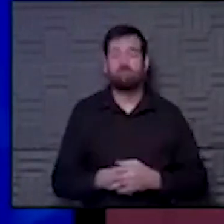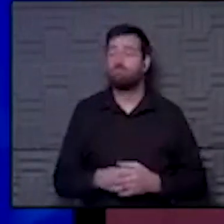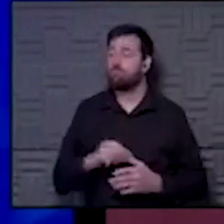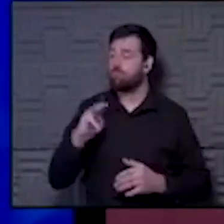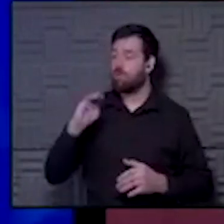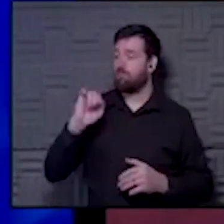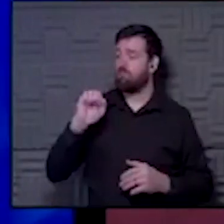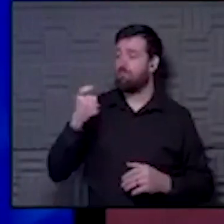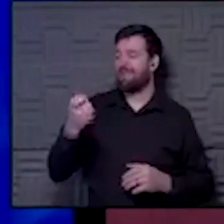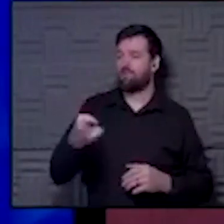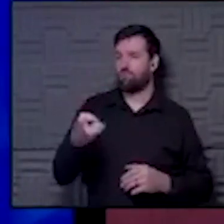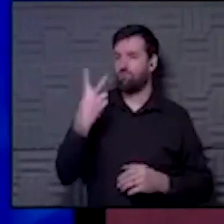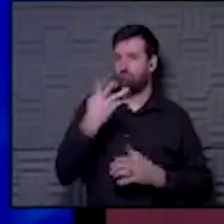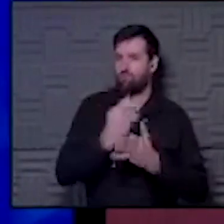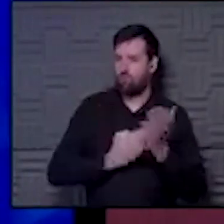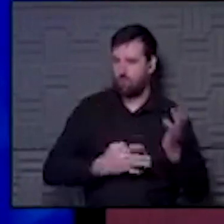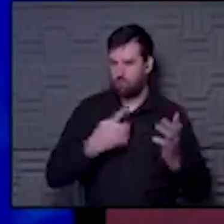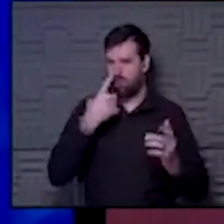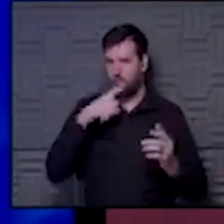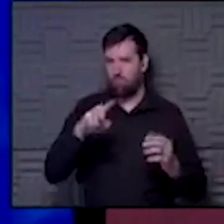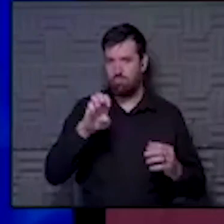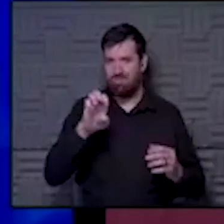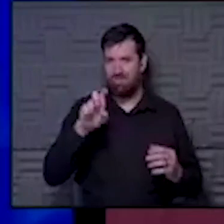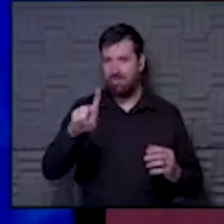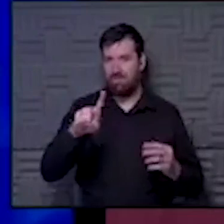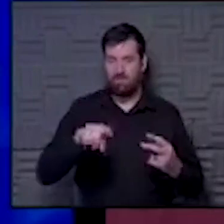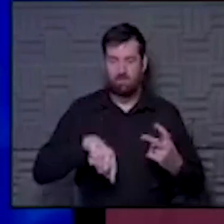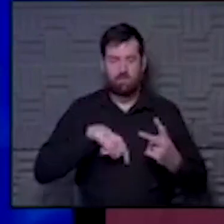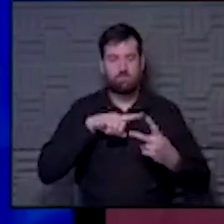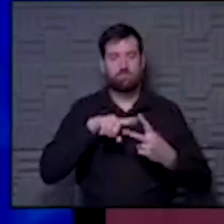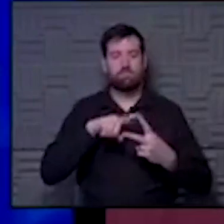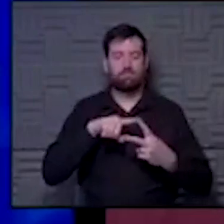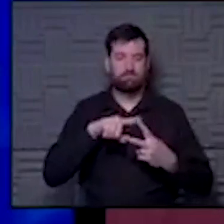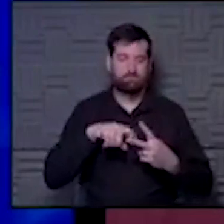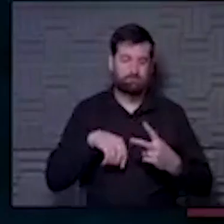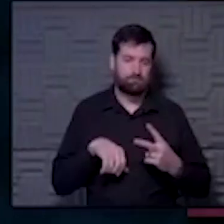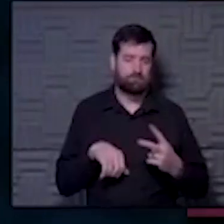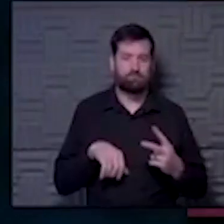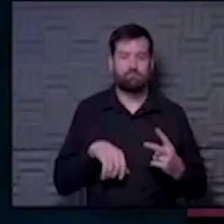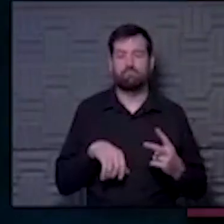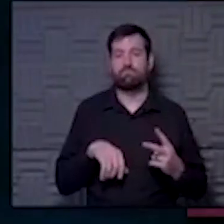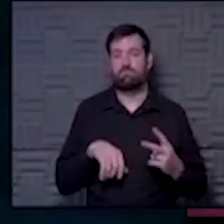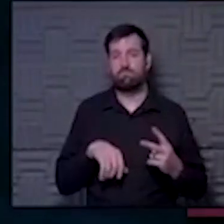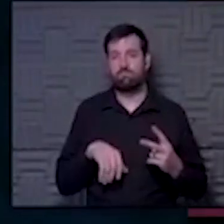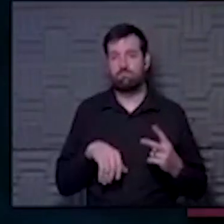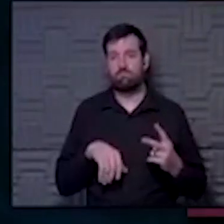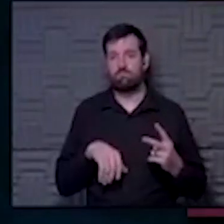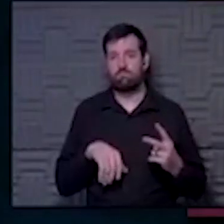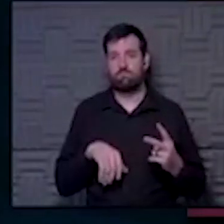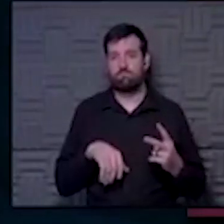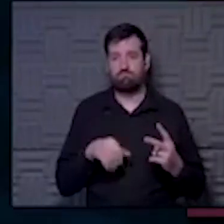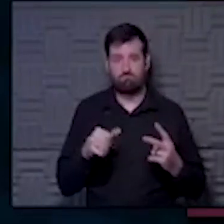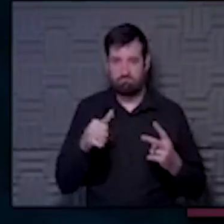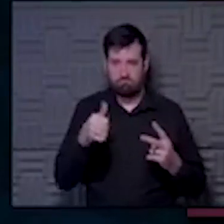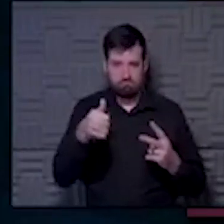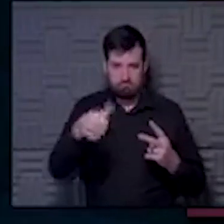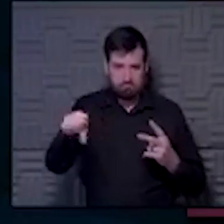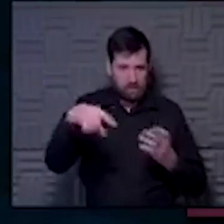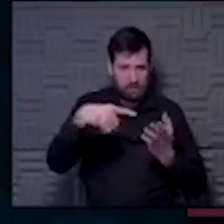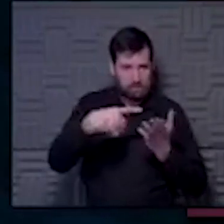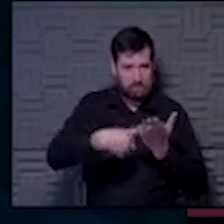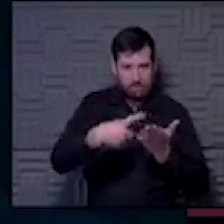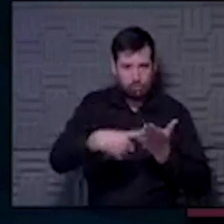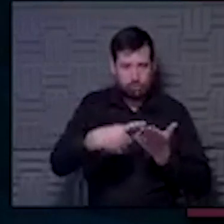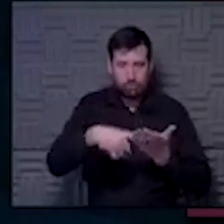Max has a 2-part question for Ed. And the question has to do with, do you have any discussions going